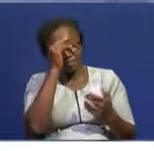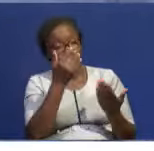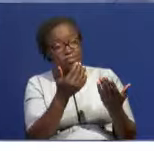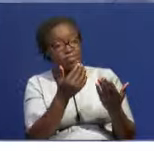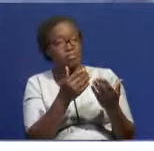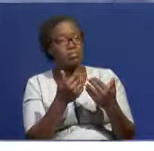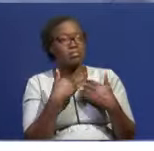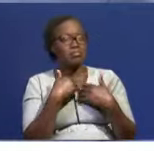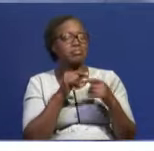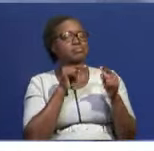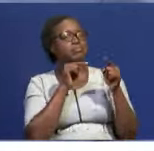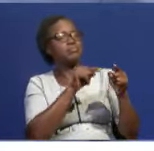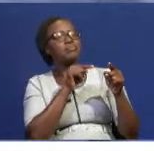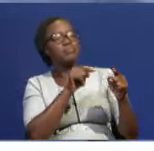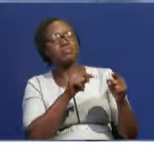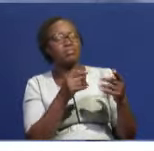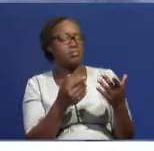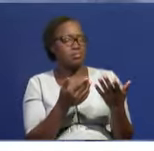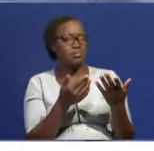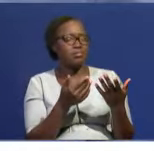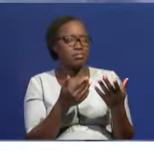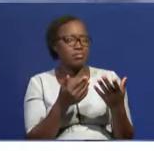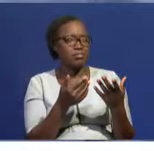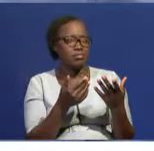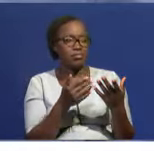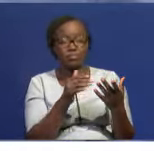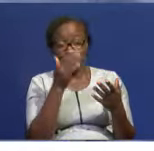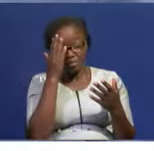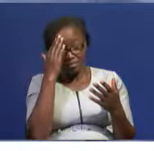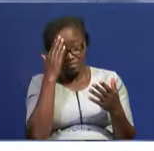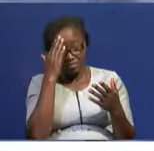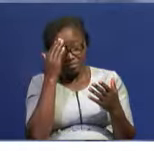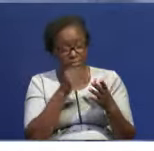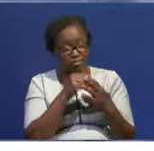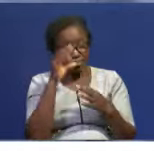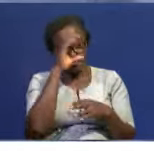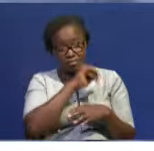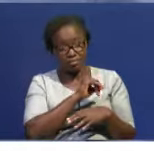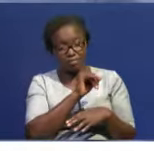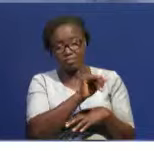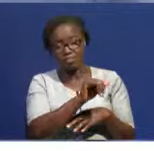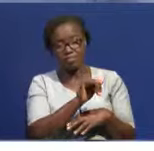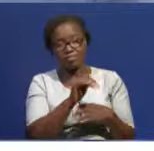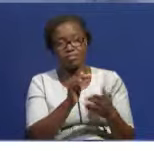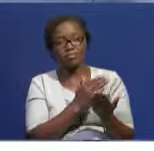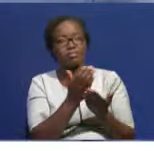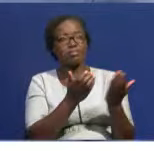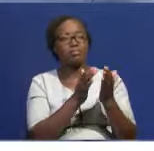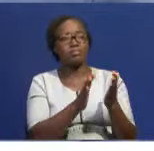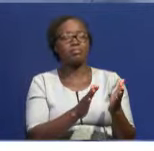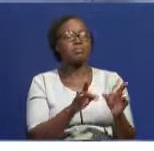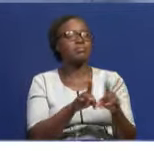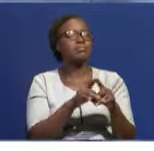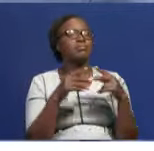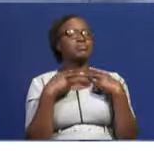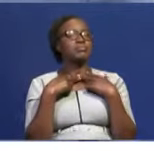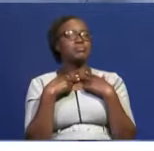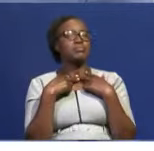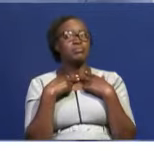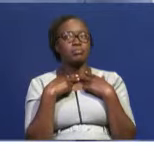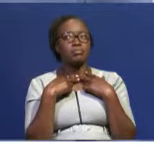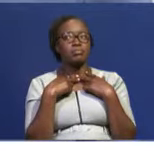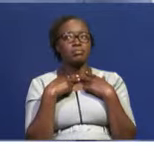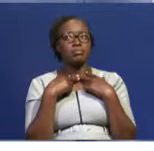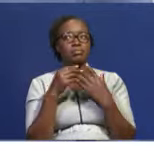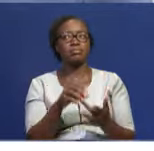have those allegations, or rather, you know, allegations that, you know, or assumptions, mm-hmm. that there are some traders who are still trapped,